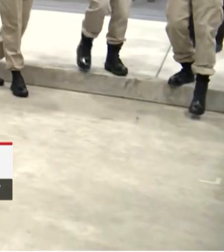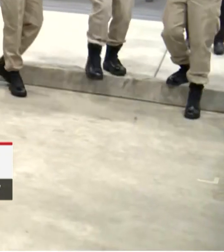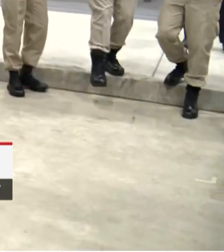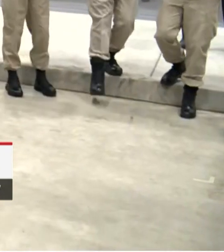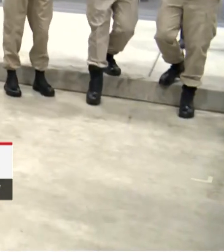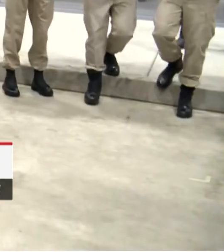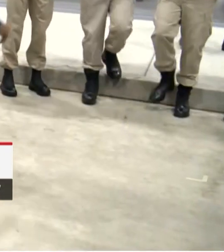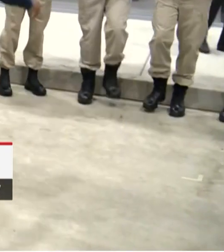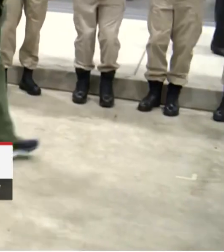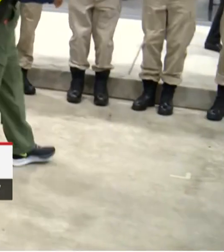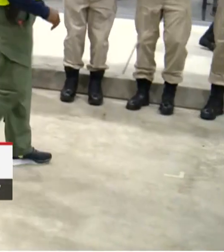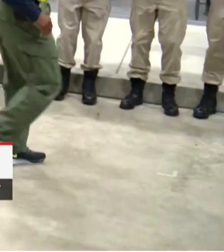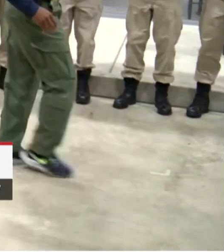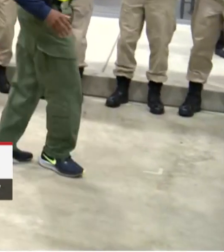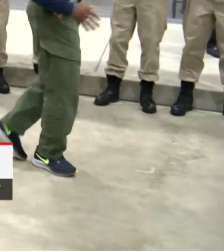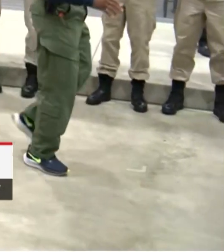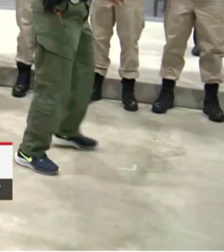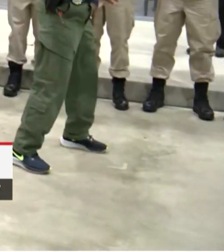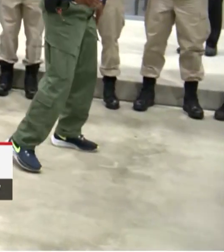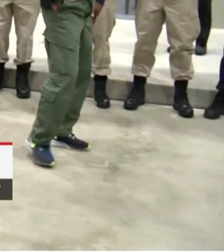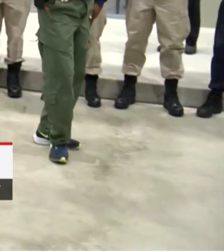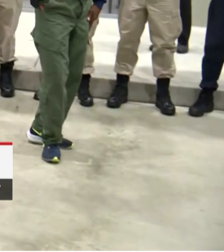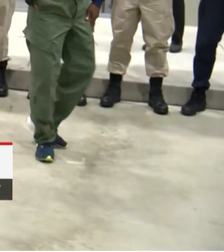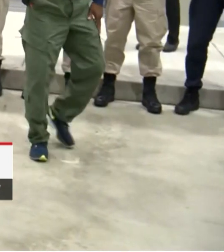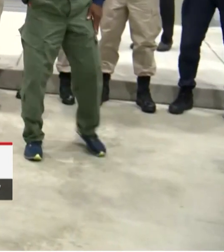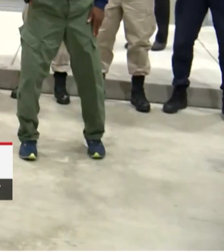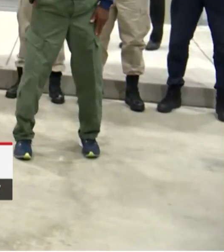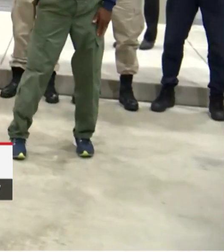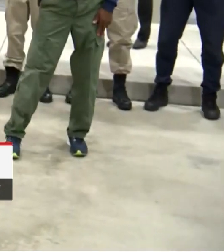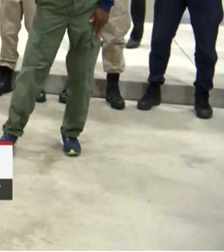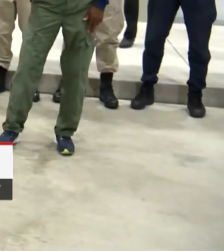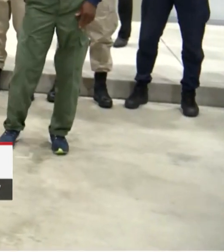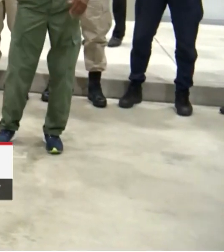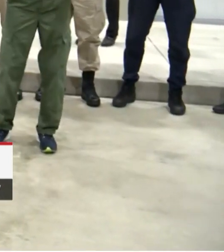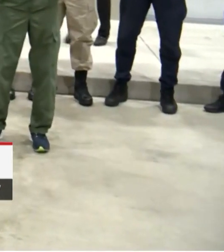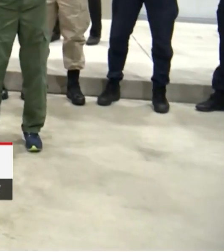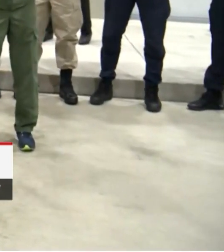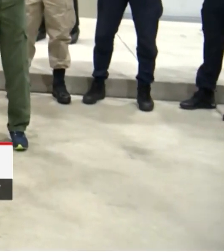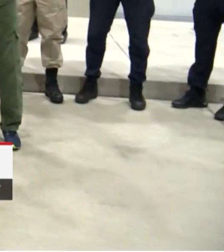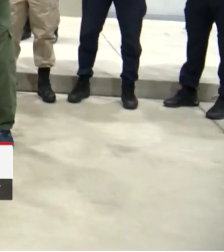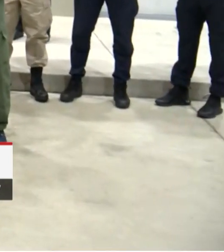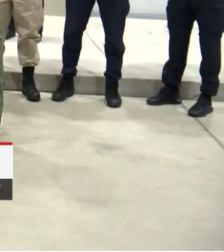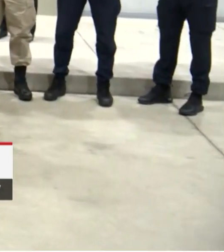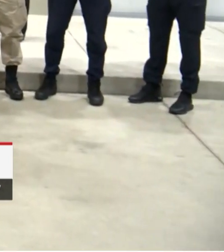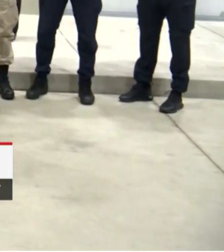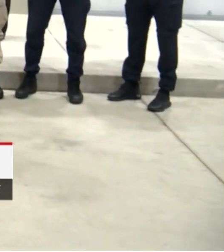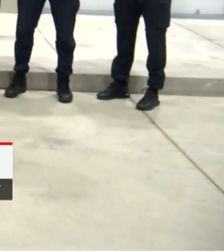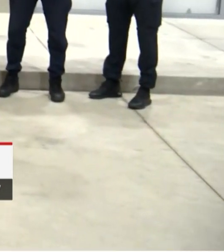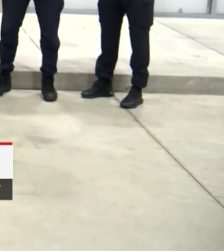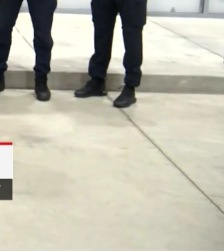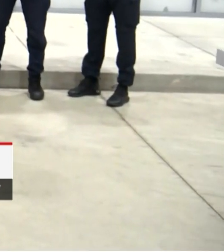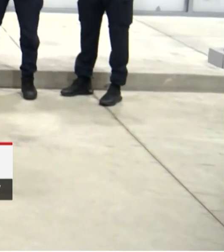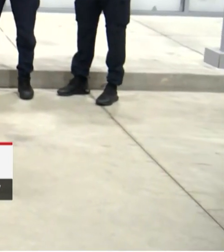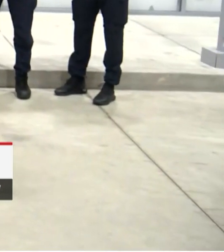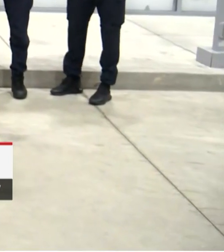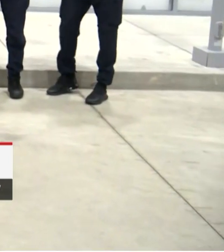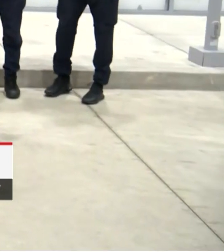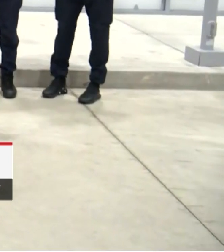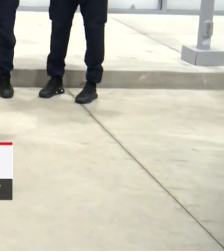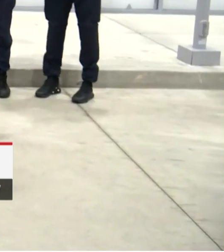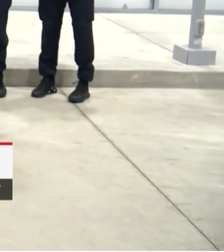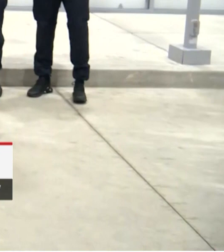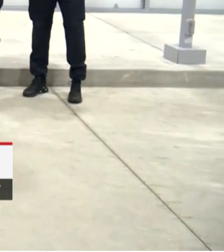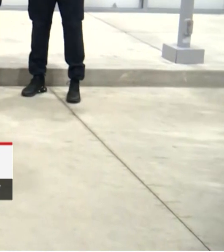Good afternoon. So again, as this relates to the part we talk about tactics as it relates to officers being safe. As they come out, they observe the